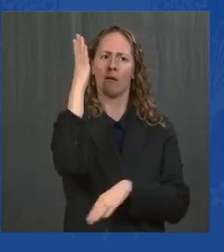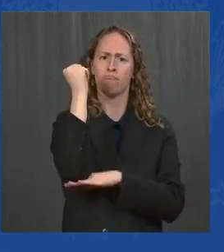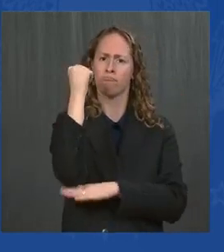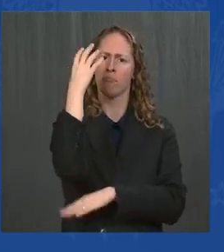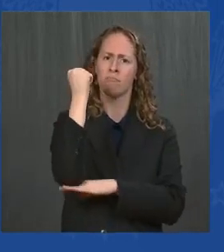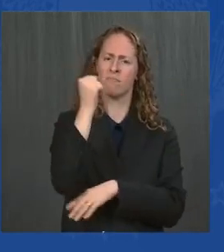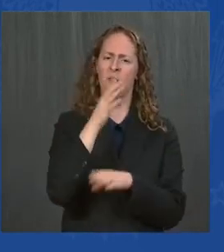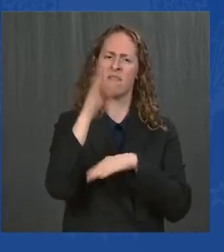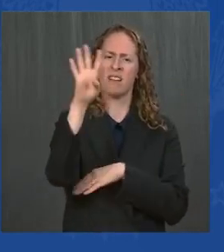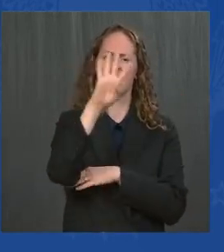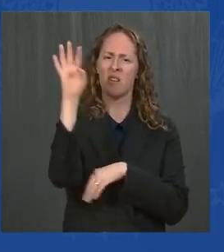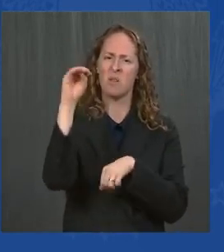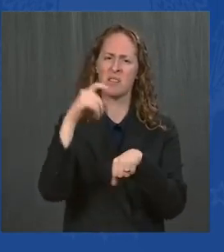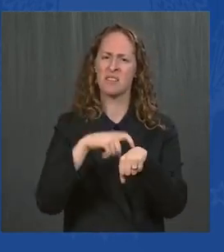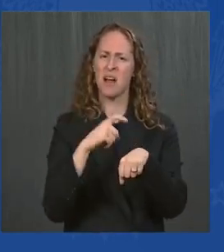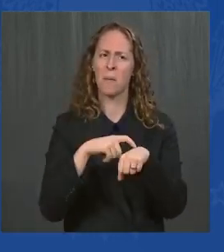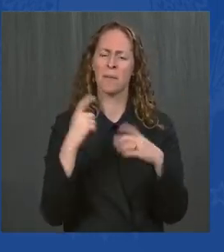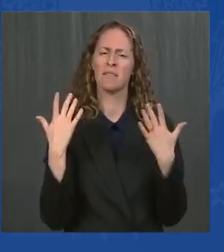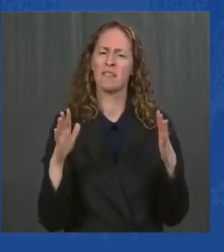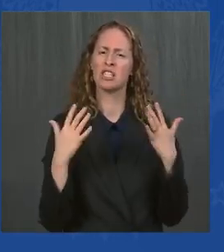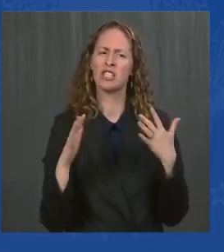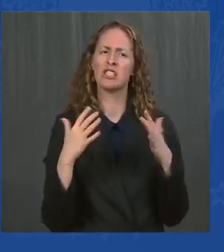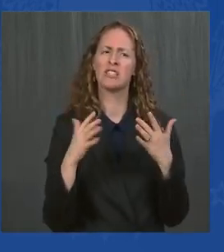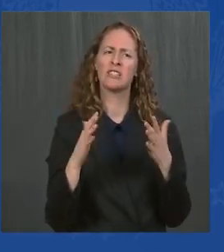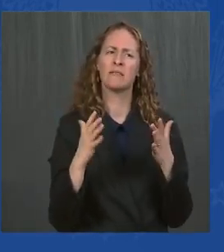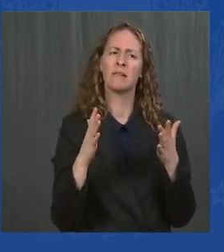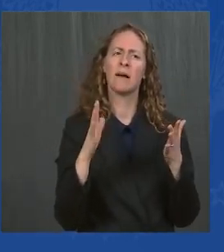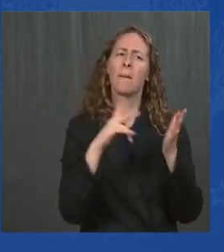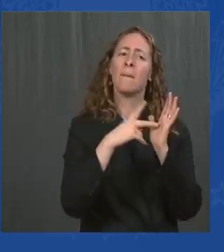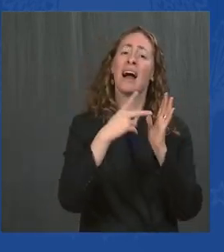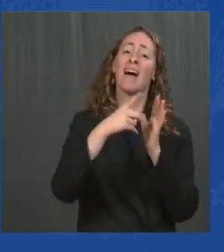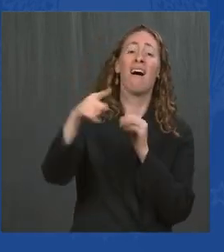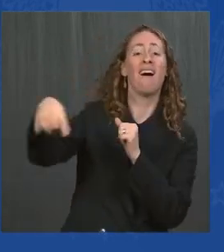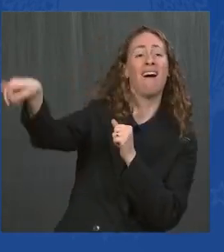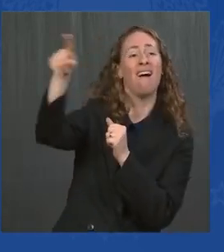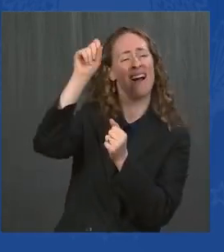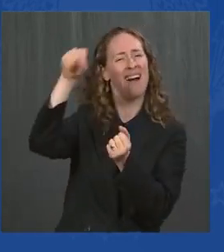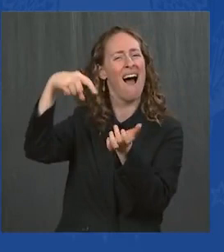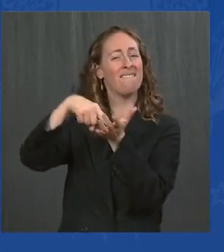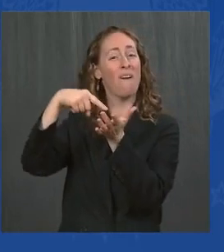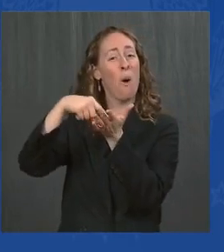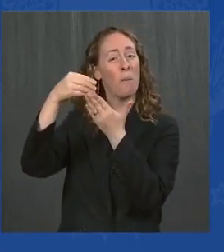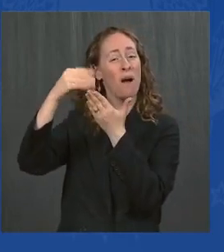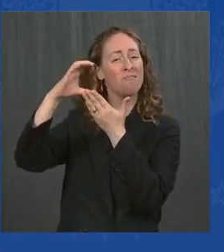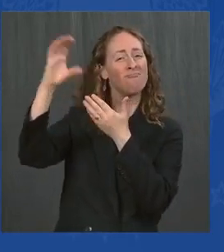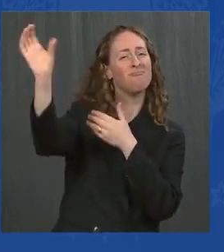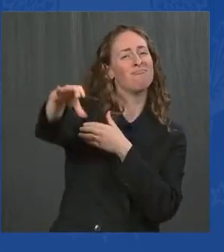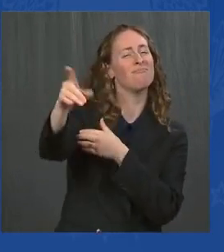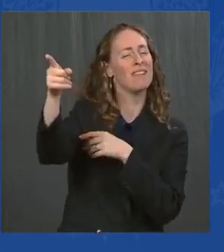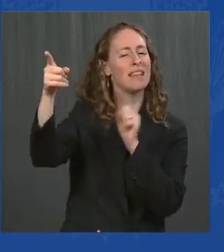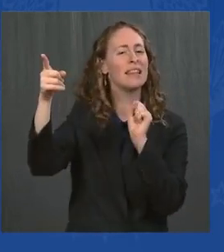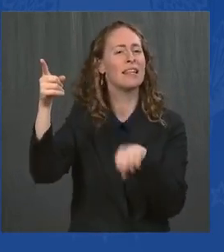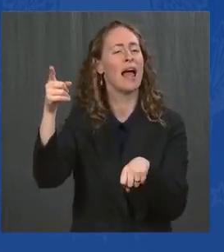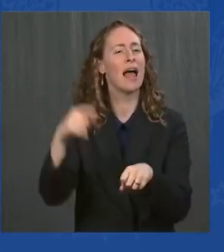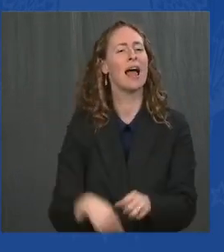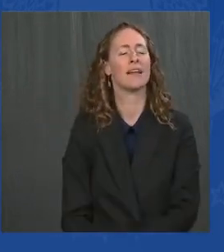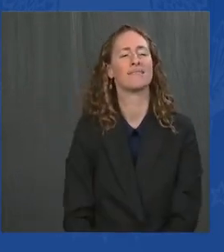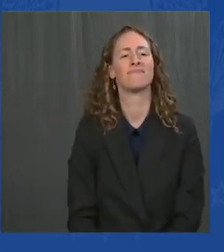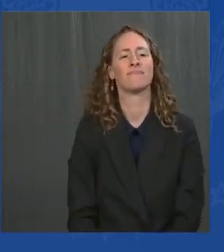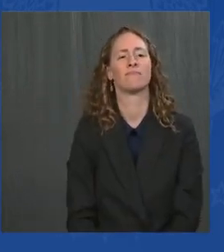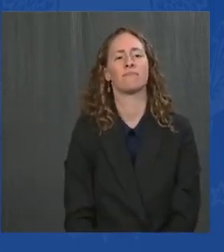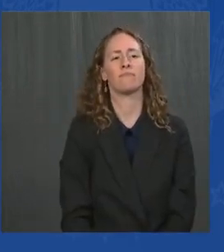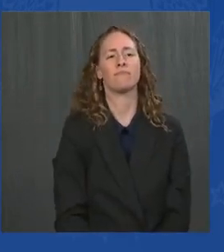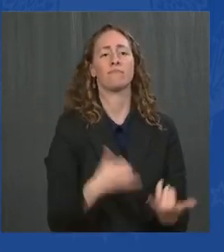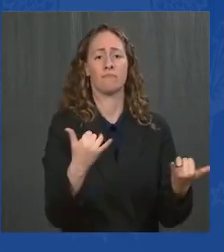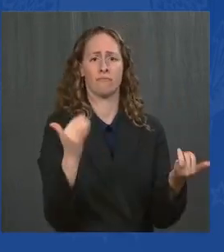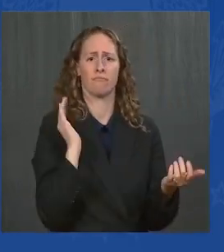They can afford to pay just a little bit more. But folks, right now, the House and Senate are working on my plan to generate a fair